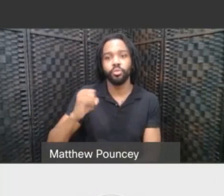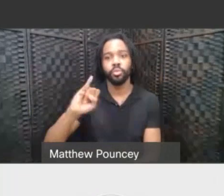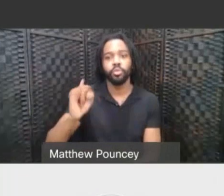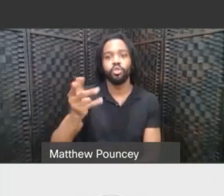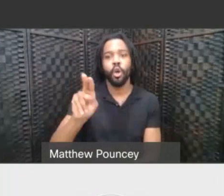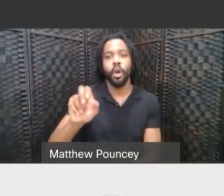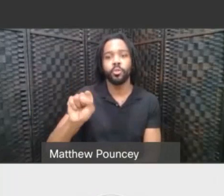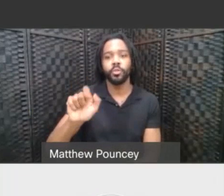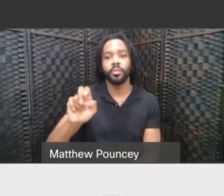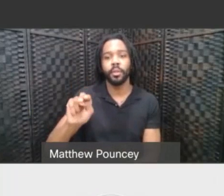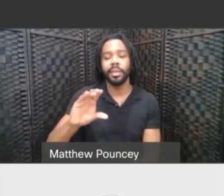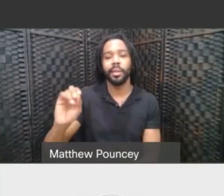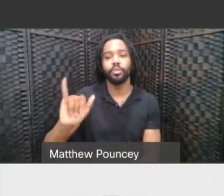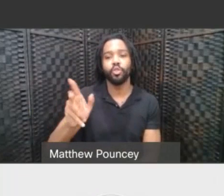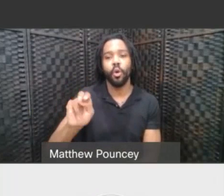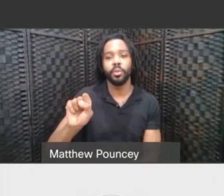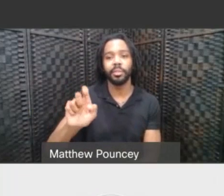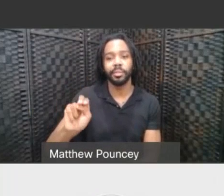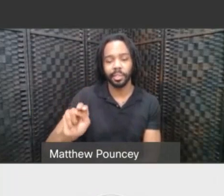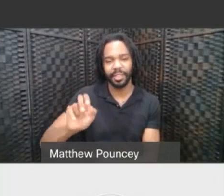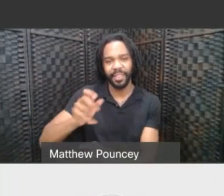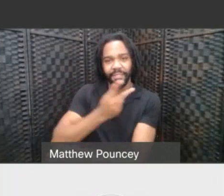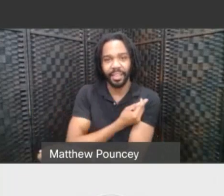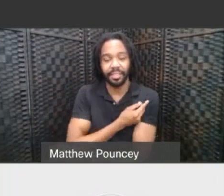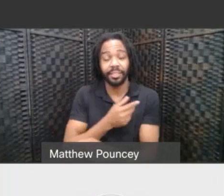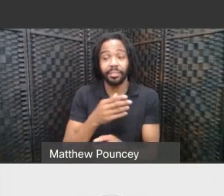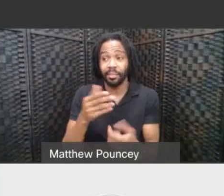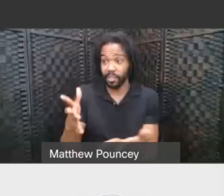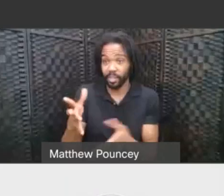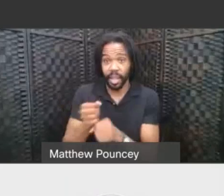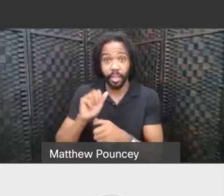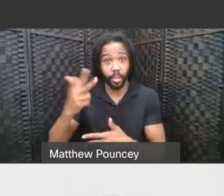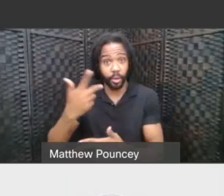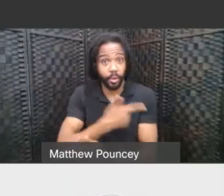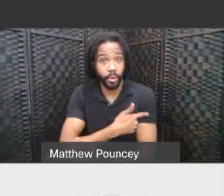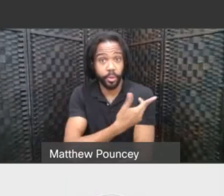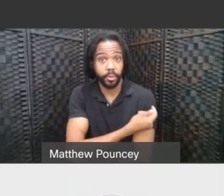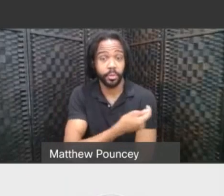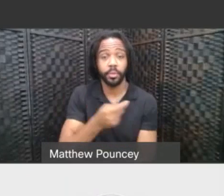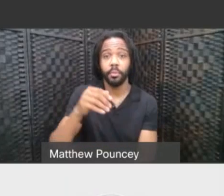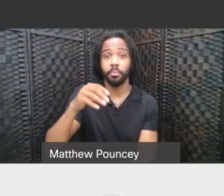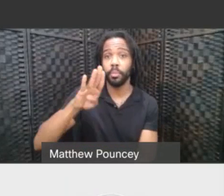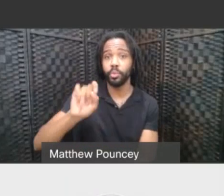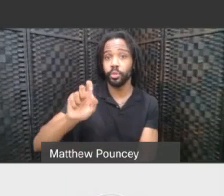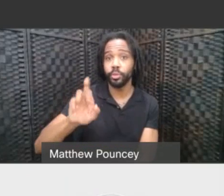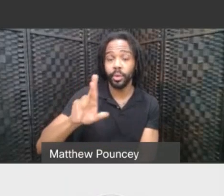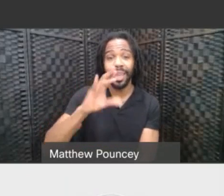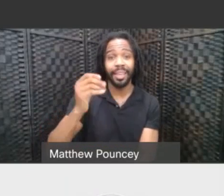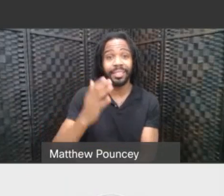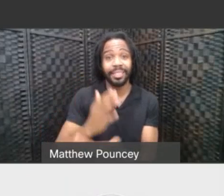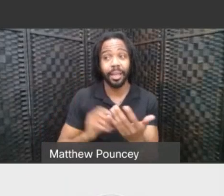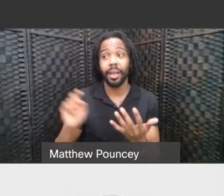for a booster, did they get the booster? And we are finding that there are a lot of folks where MCIS has not been